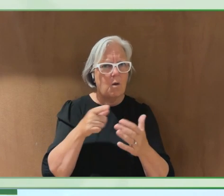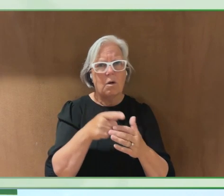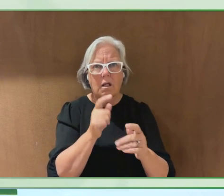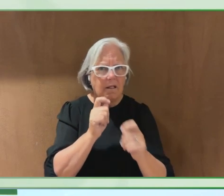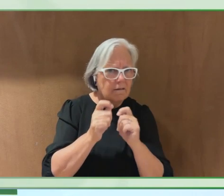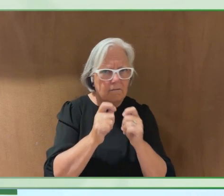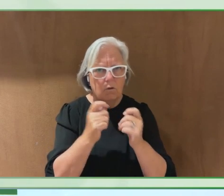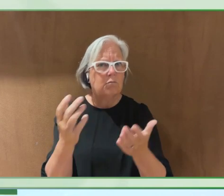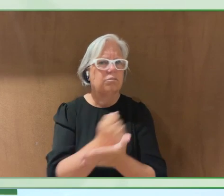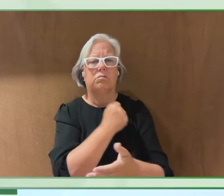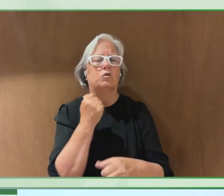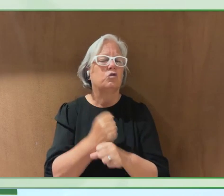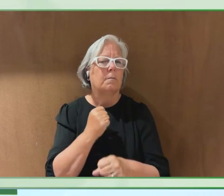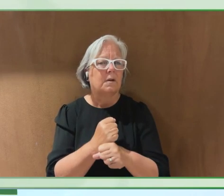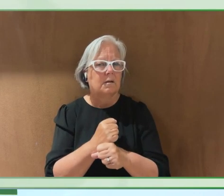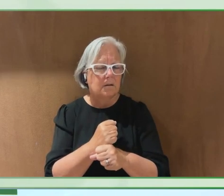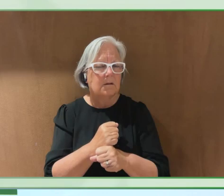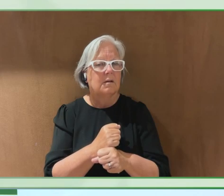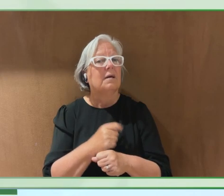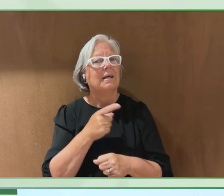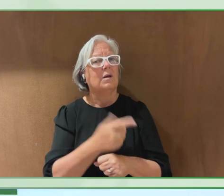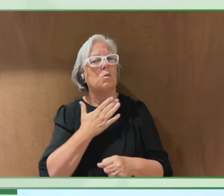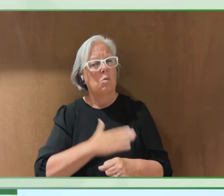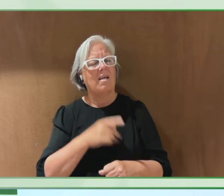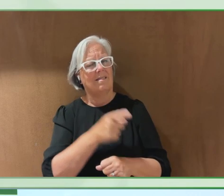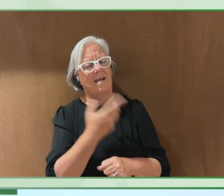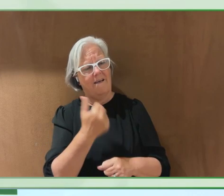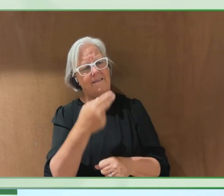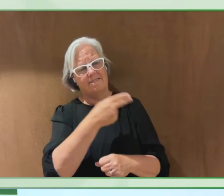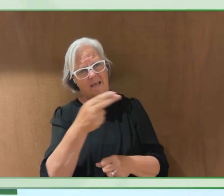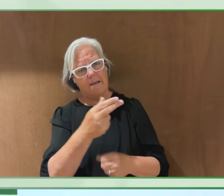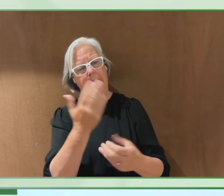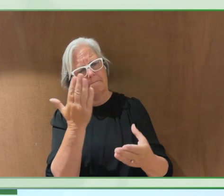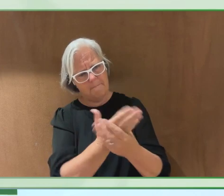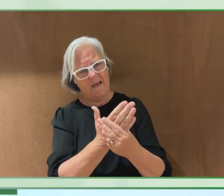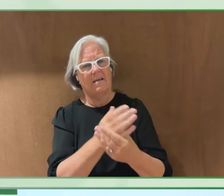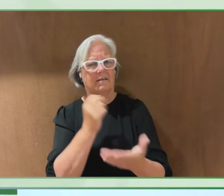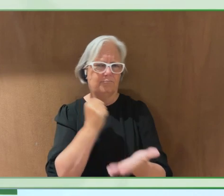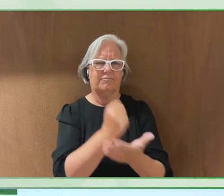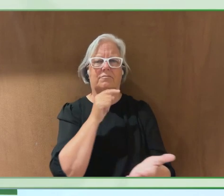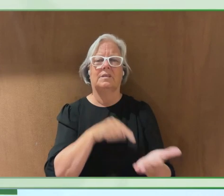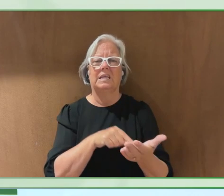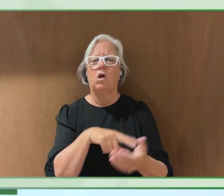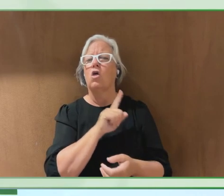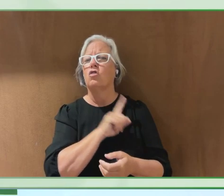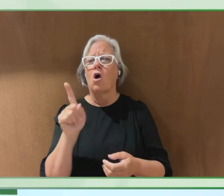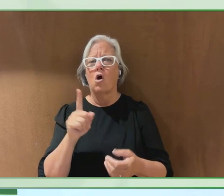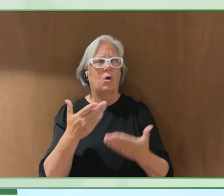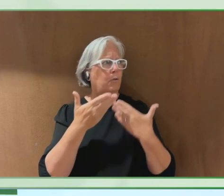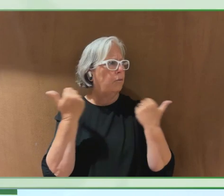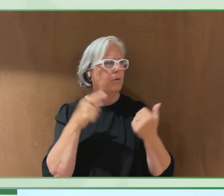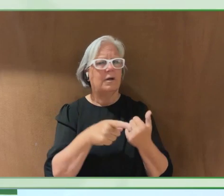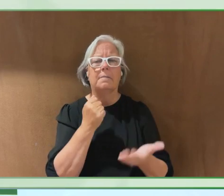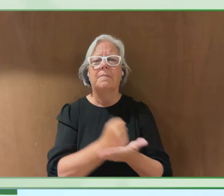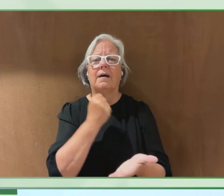longer unbanked but become banked individuals with disabilities. We are trying to promulgate this model through a hub and spoke model, as